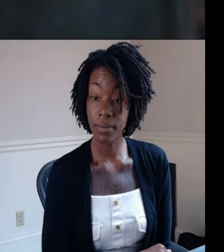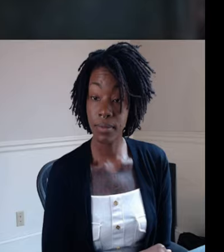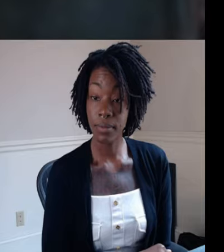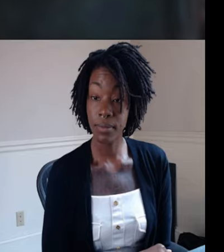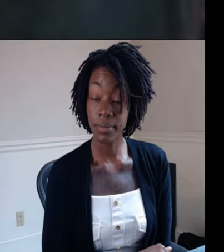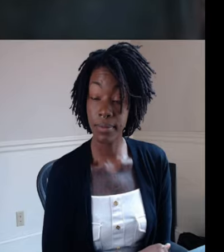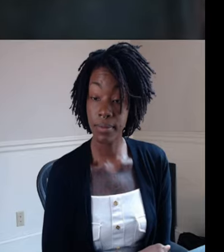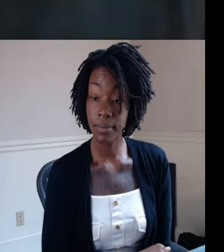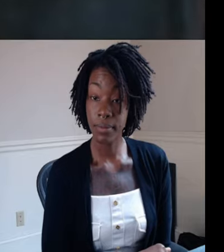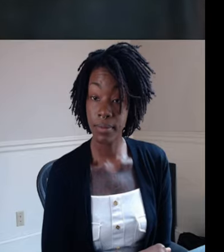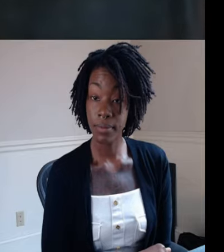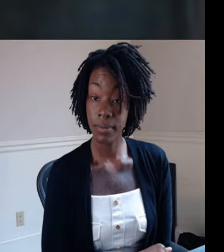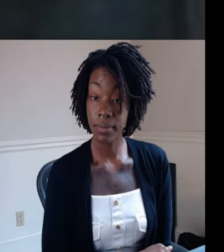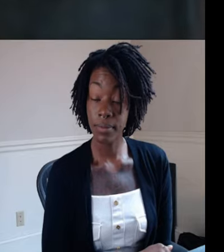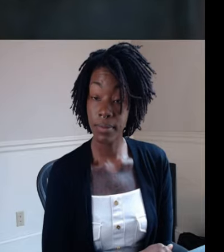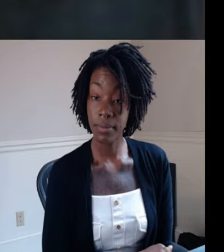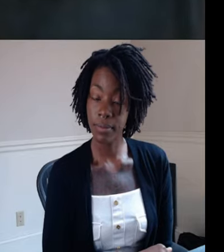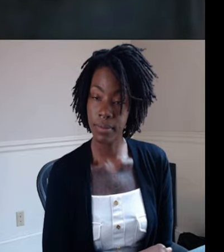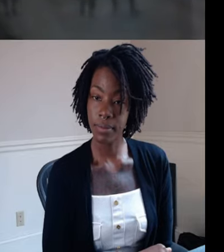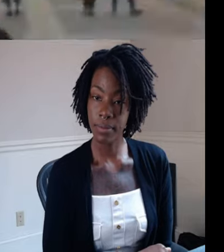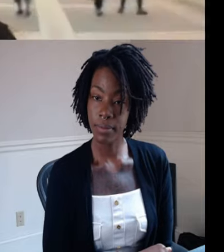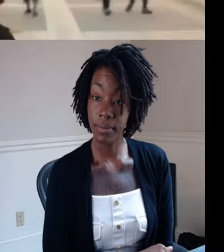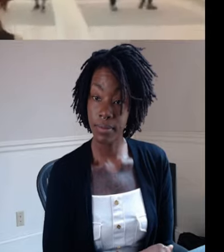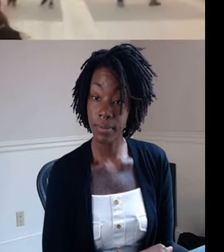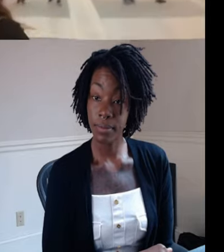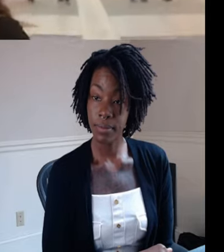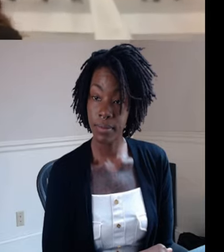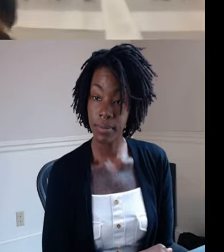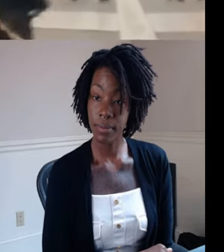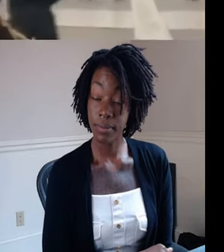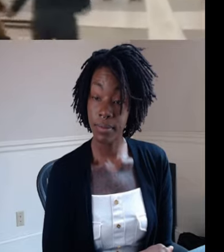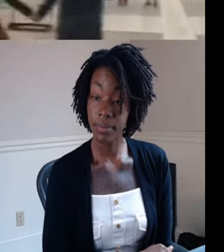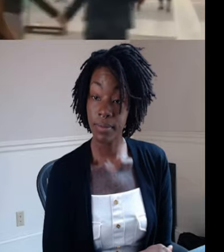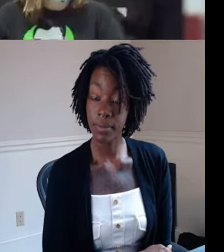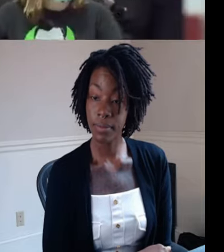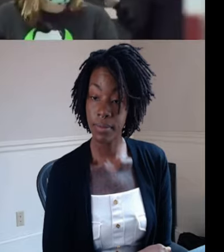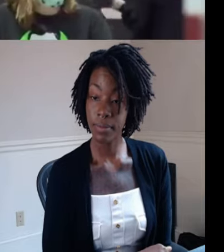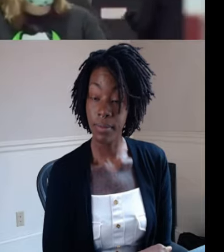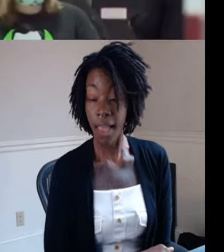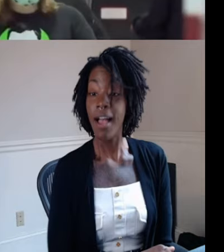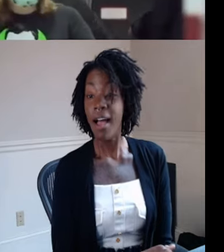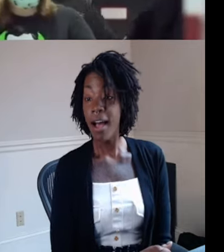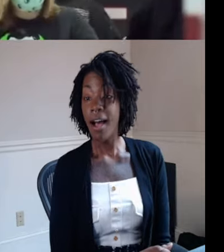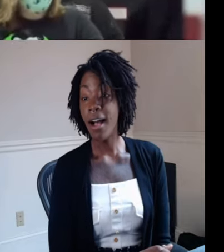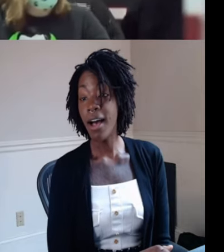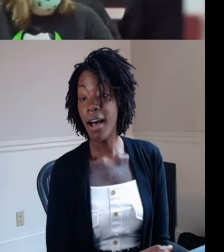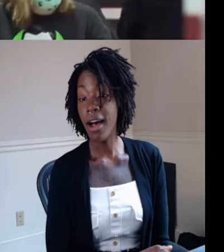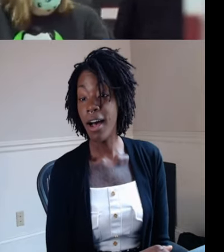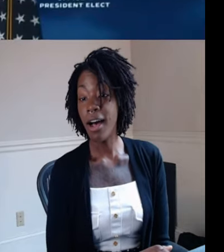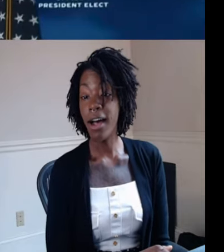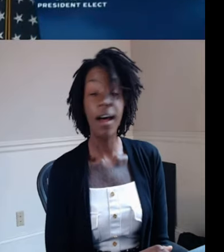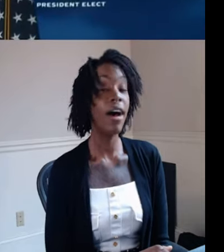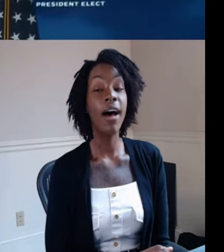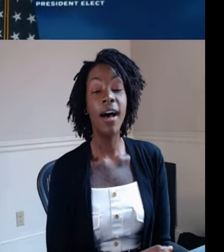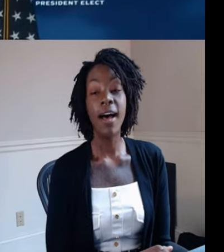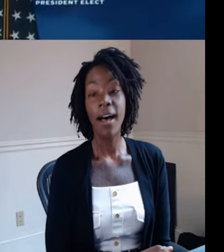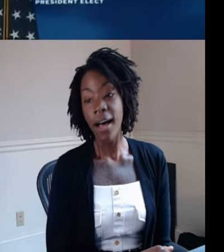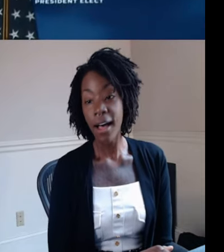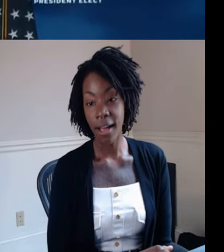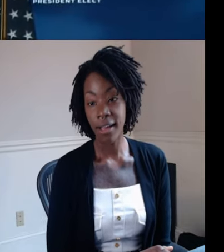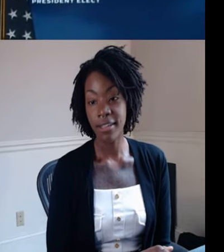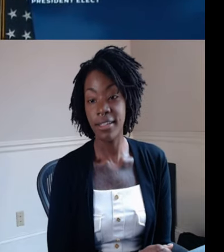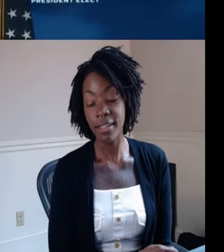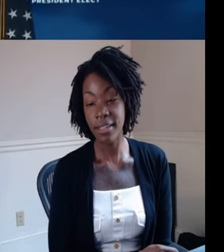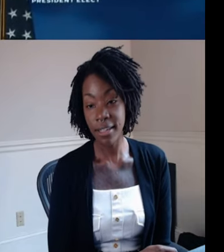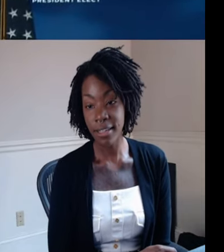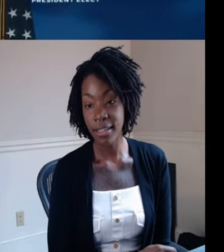Mr. Biden said he would be willing to get a vaccine, he would not require it for all Americans. I don't think it should be mandatory. I wouldn't